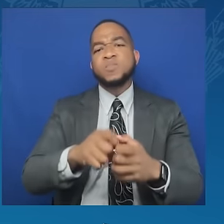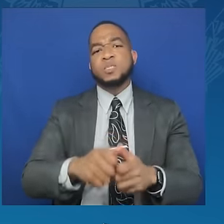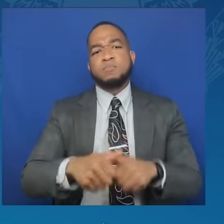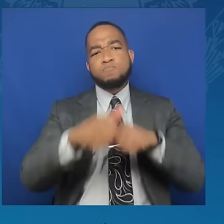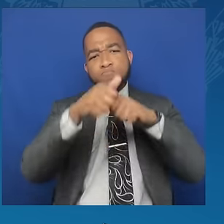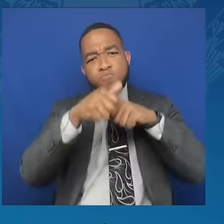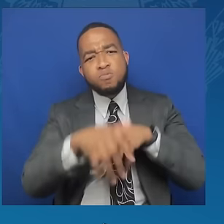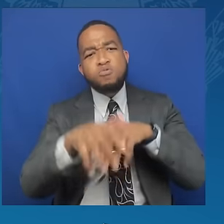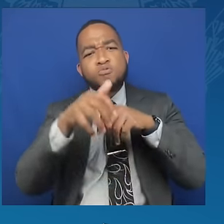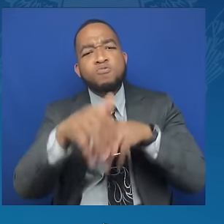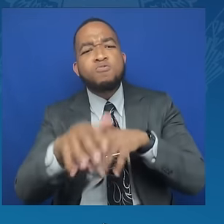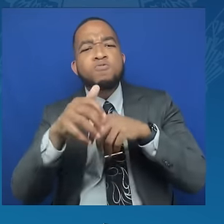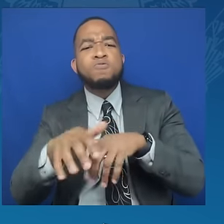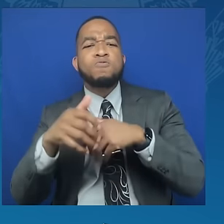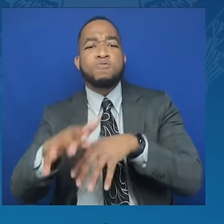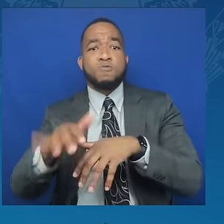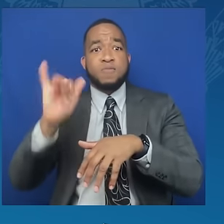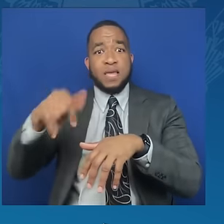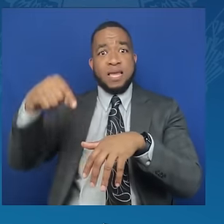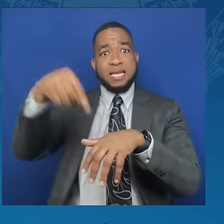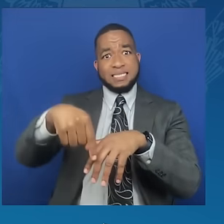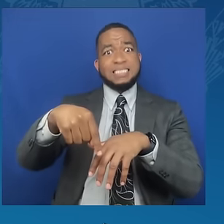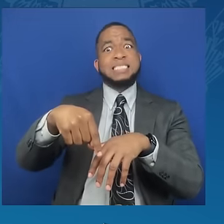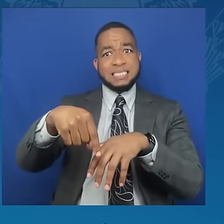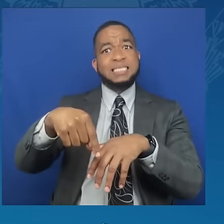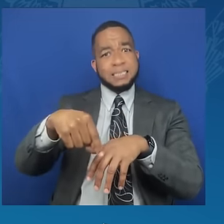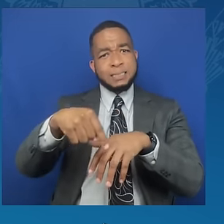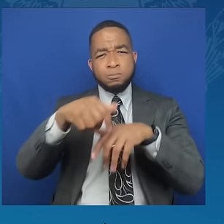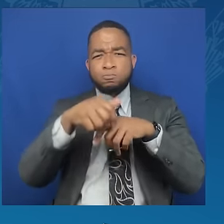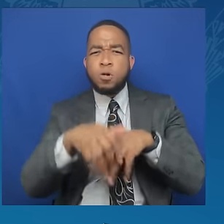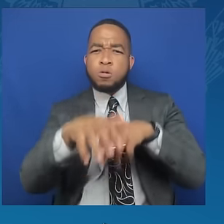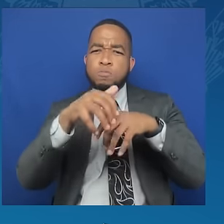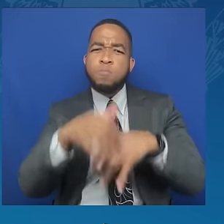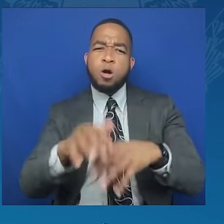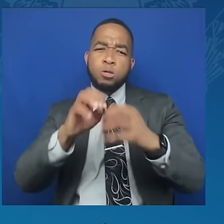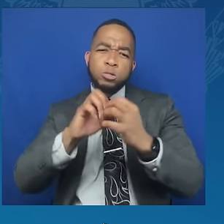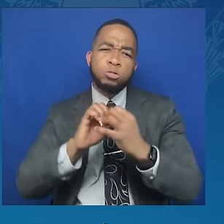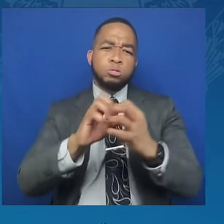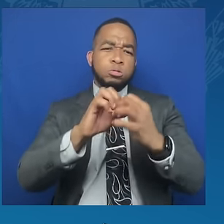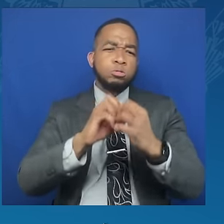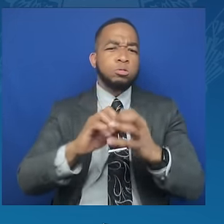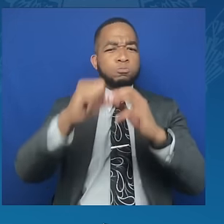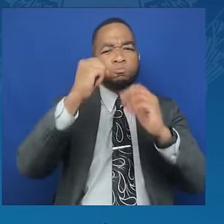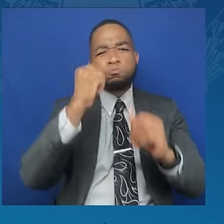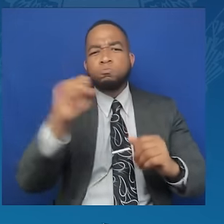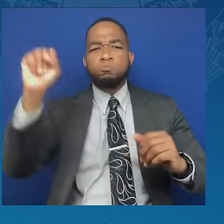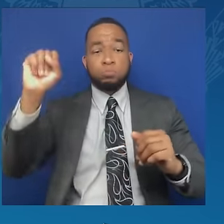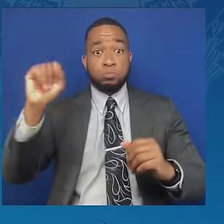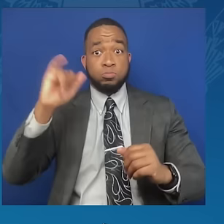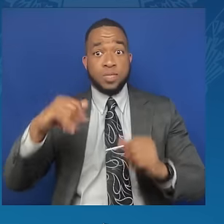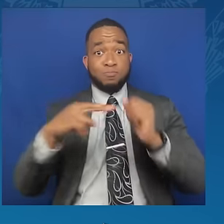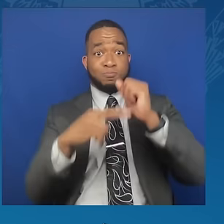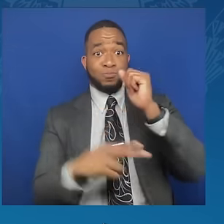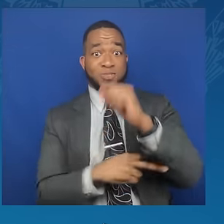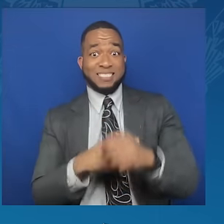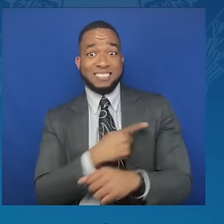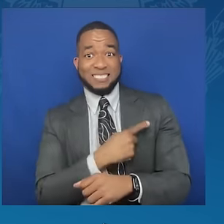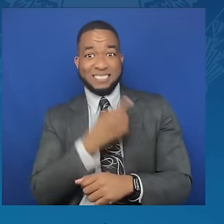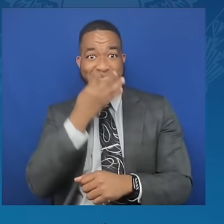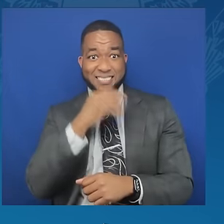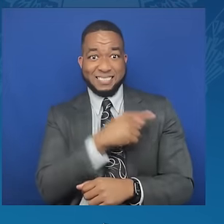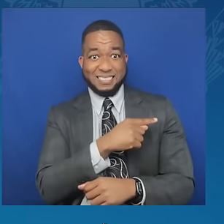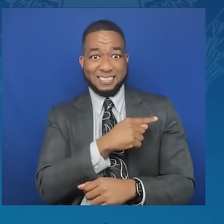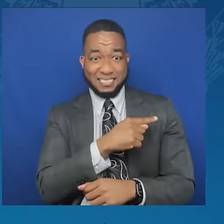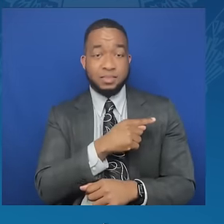forged right here on this bridge, named after Edmund Pettus, a